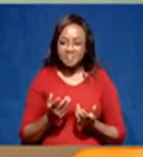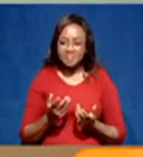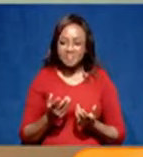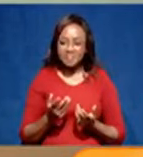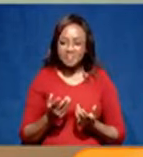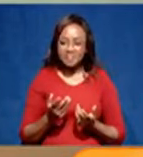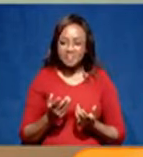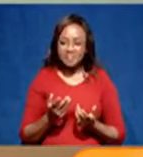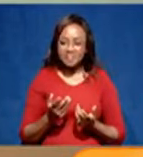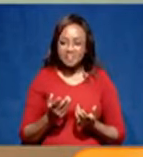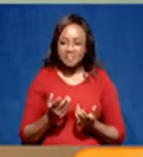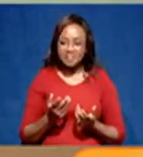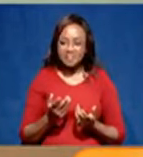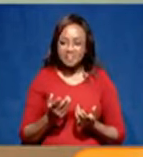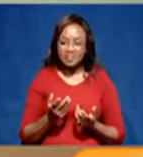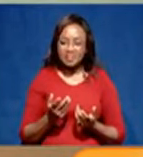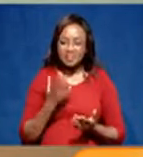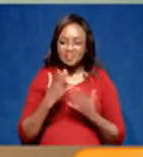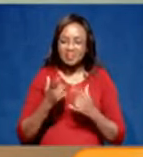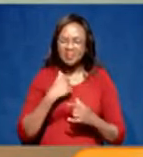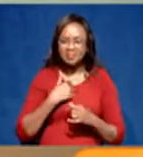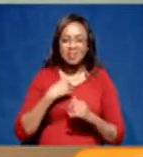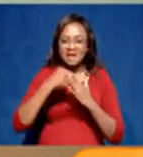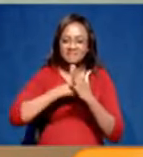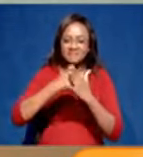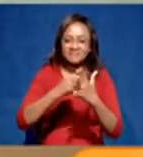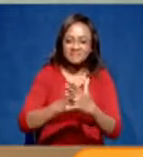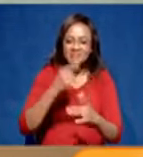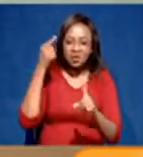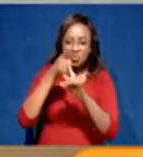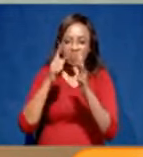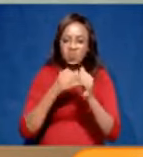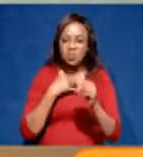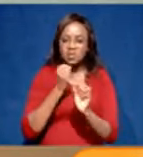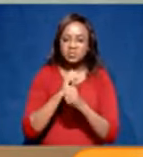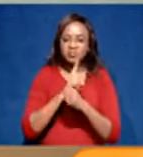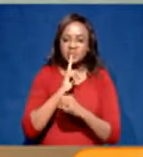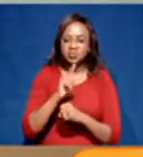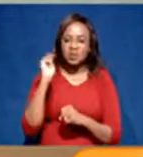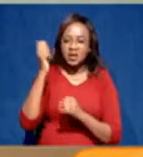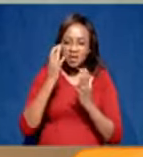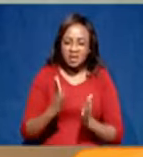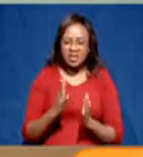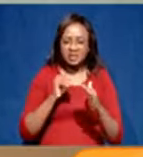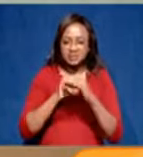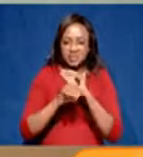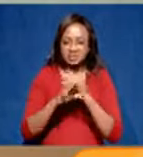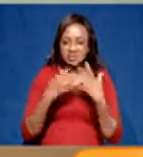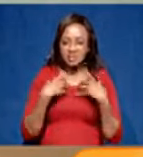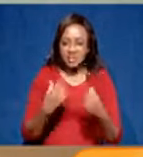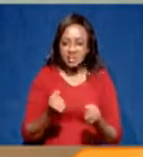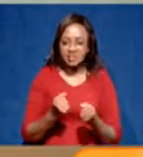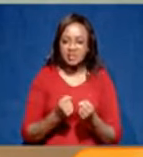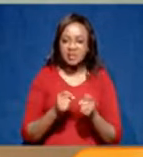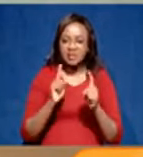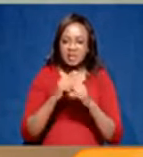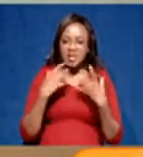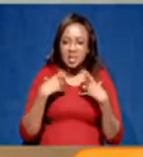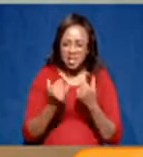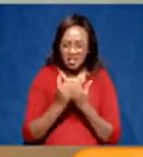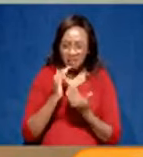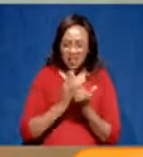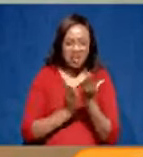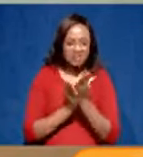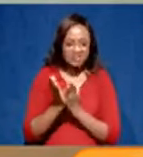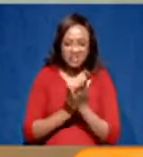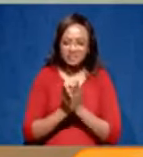just running to ensure that Kenyans access healthcare. Maybe. And healthcare is a service. And healthcare is a service, which